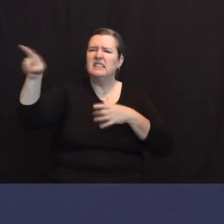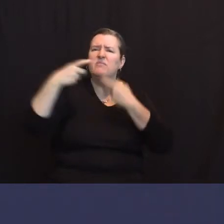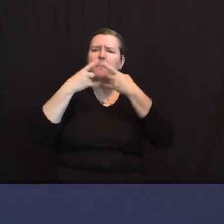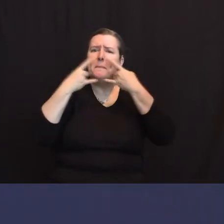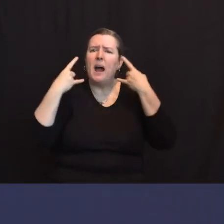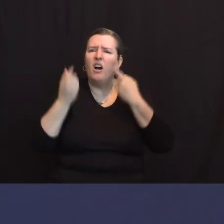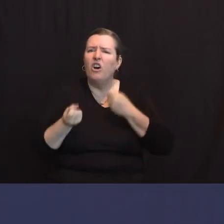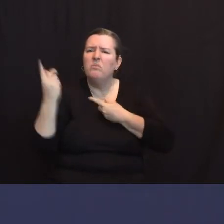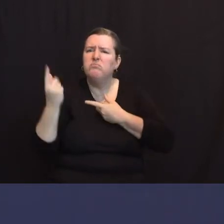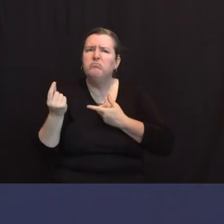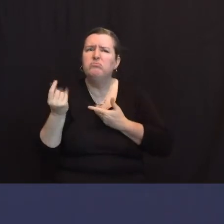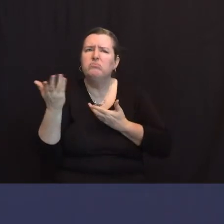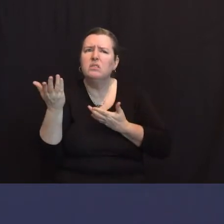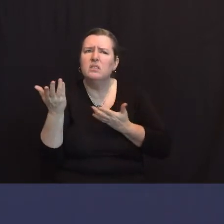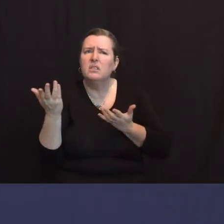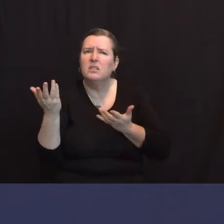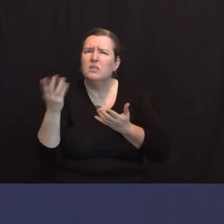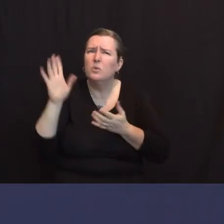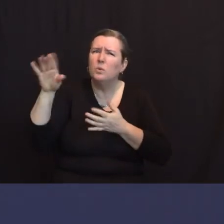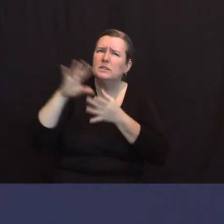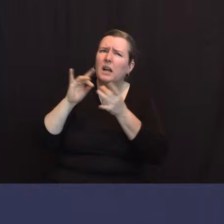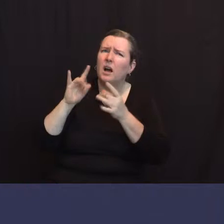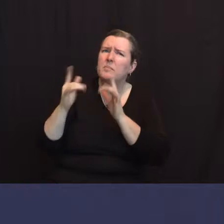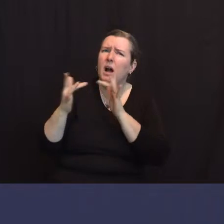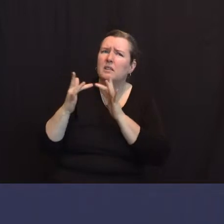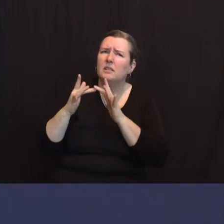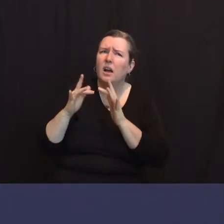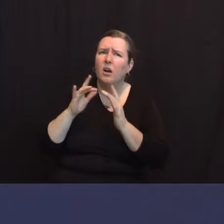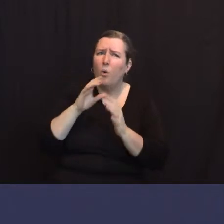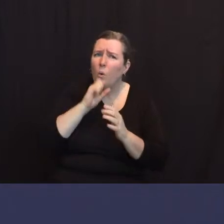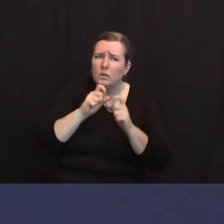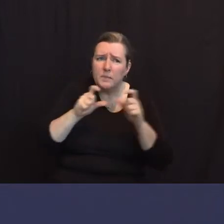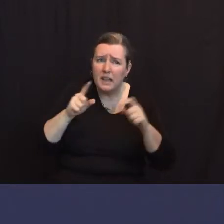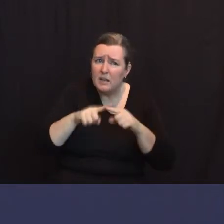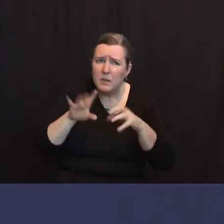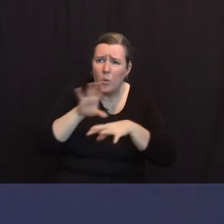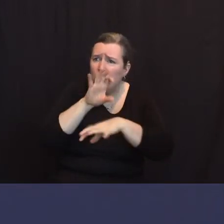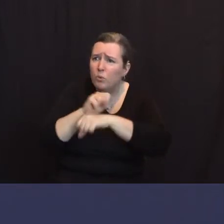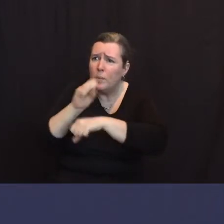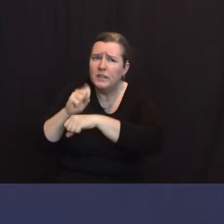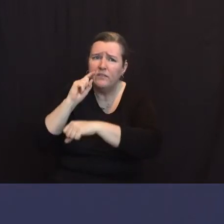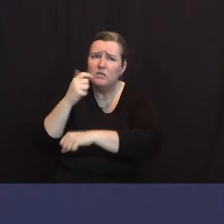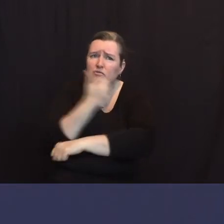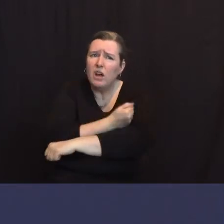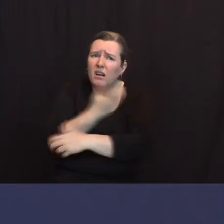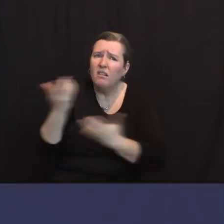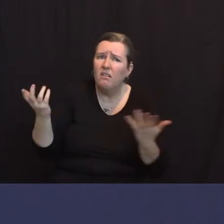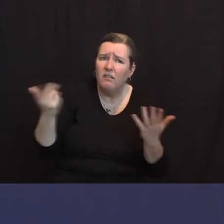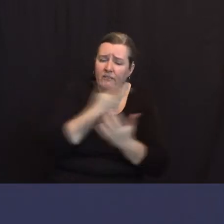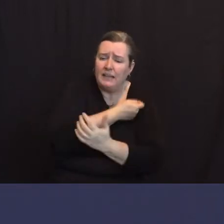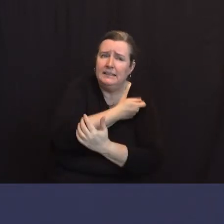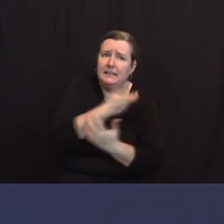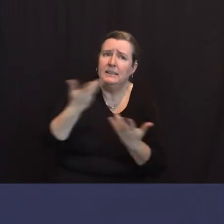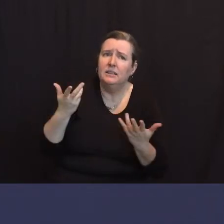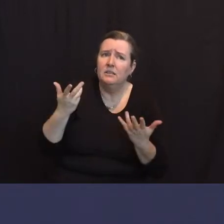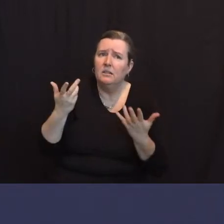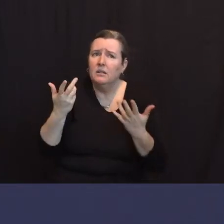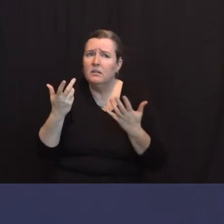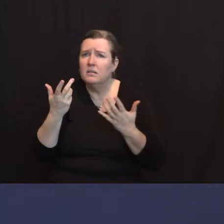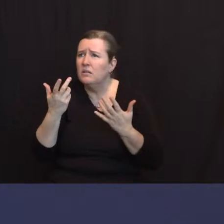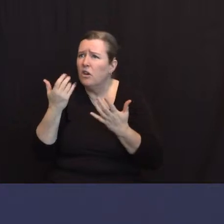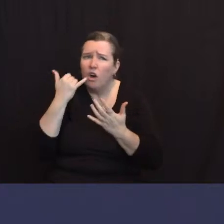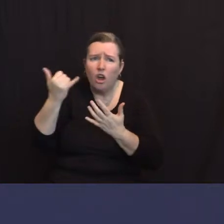not been able to get an appointment. How are you doing that? How can people get a call? And is a call center making appointments yet? An